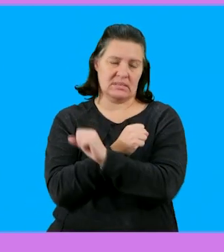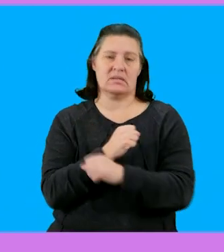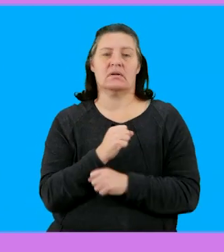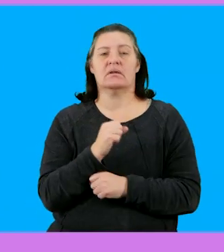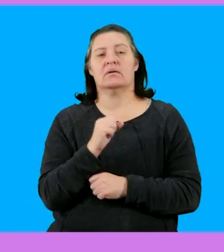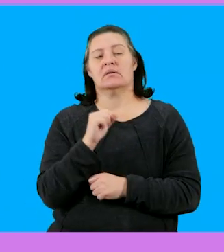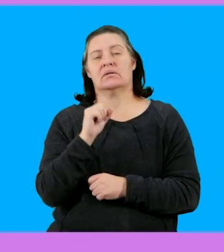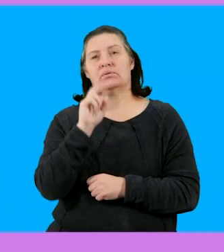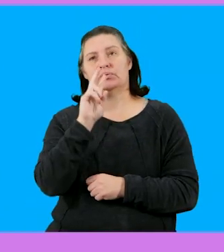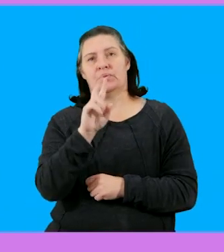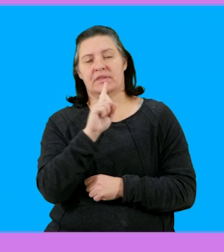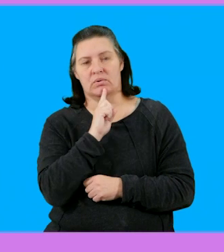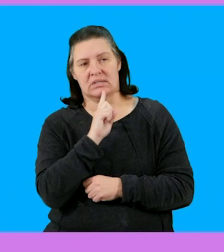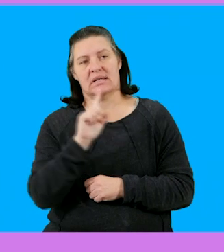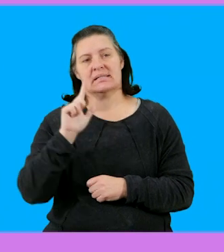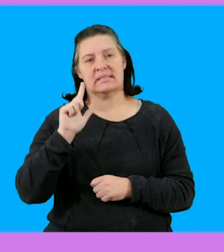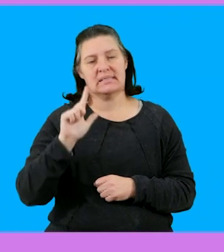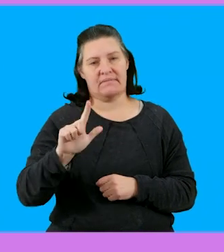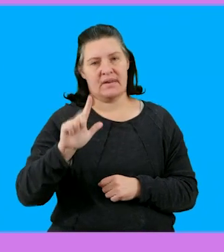multiply 2 by